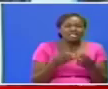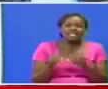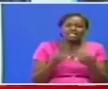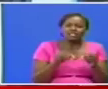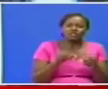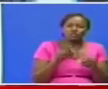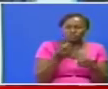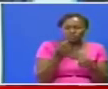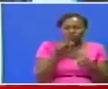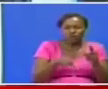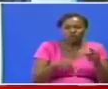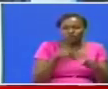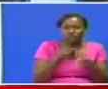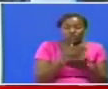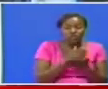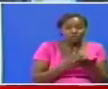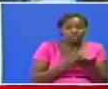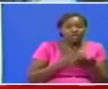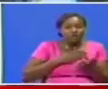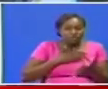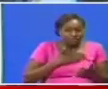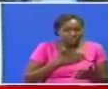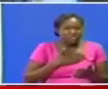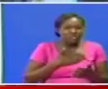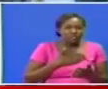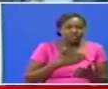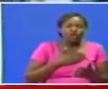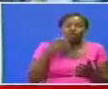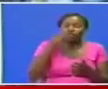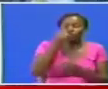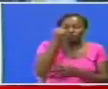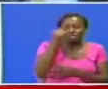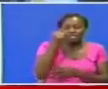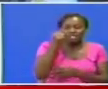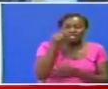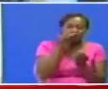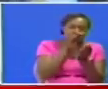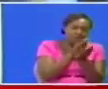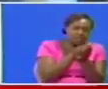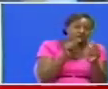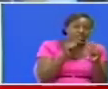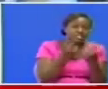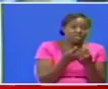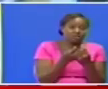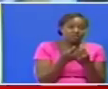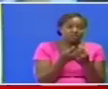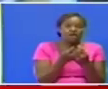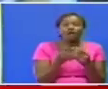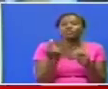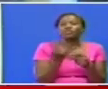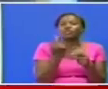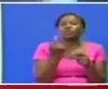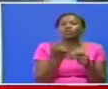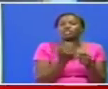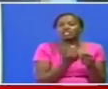thought on the part of the proponents of such brand of politics. Banking on the tribe as the only tool for